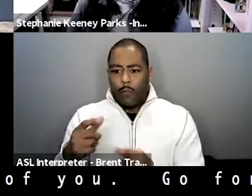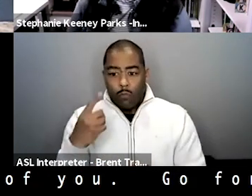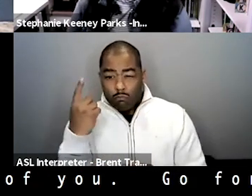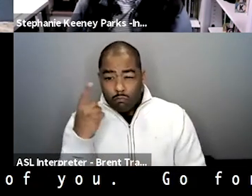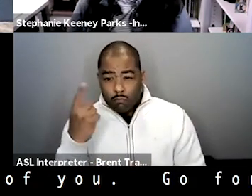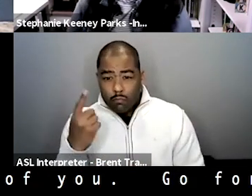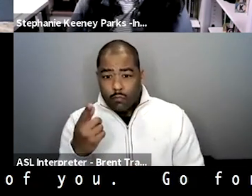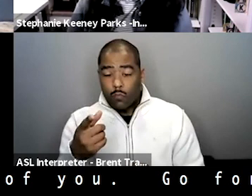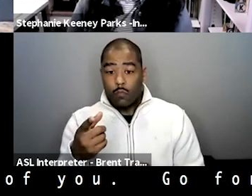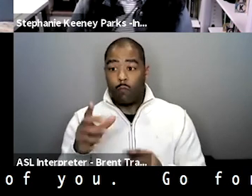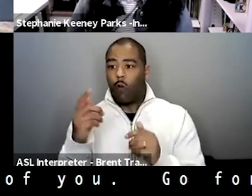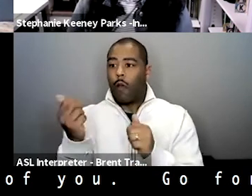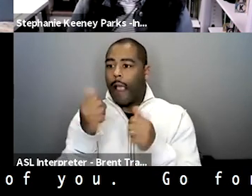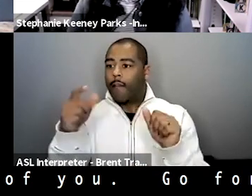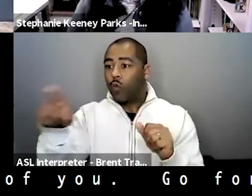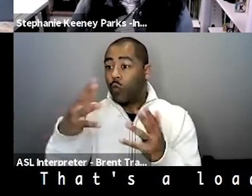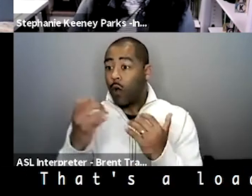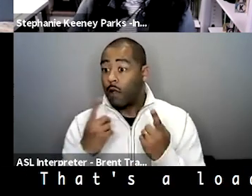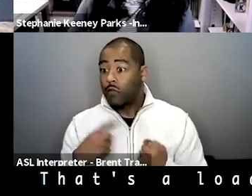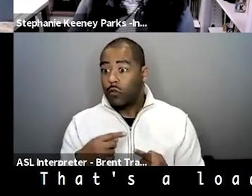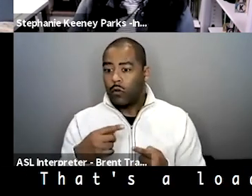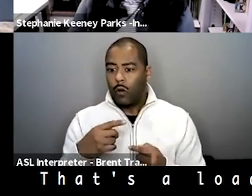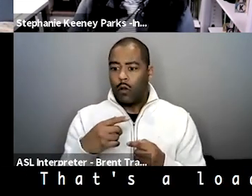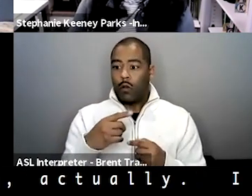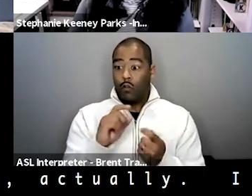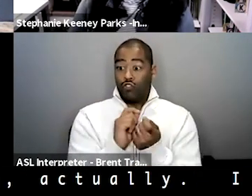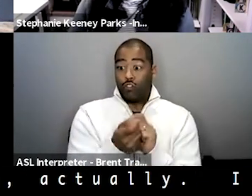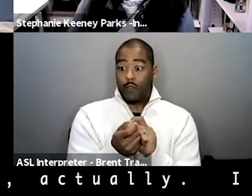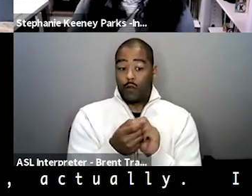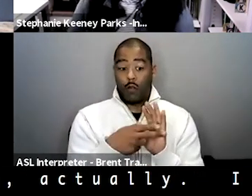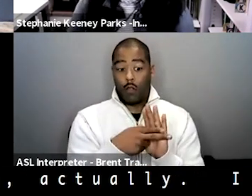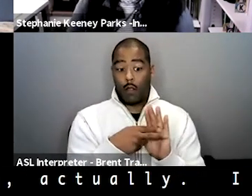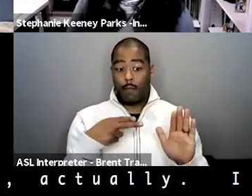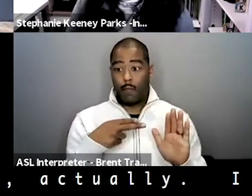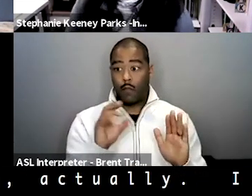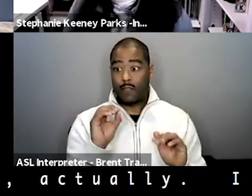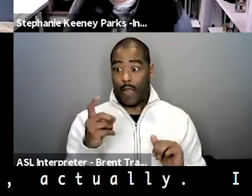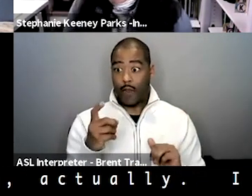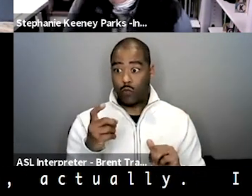That's all for all of you. Go for it. That's a very loaded question, actually.